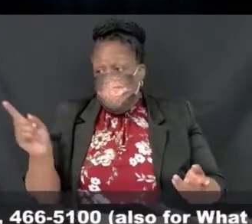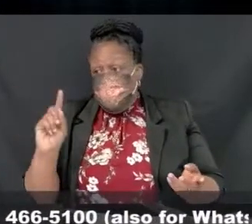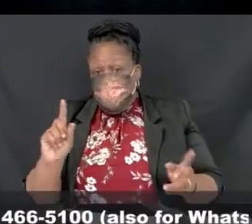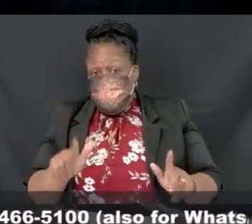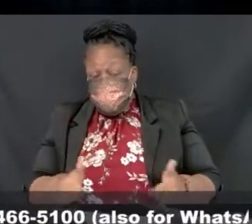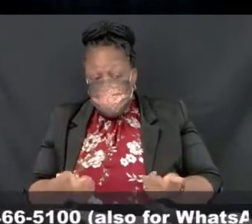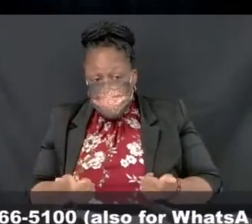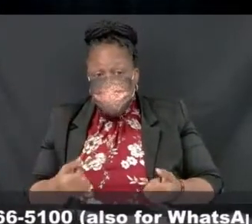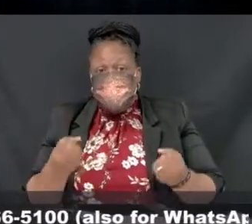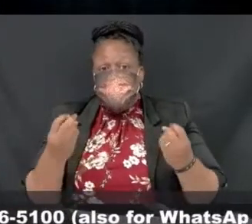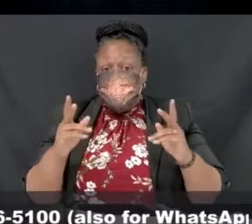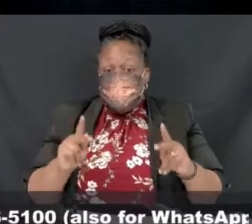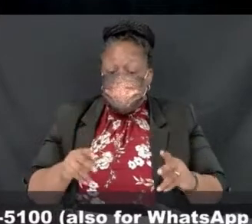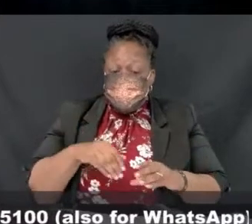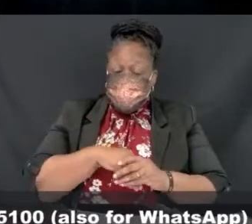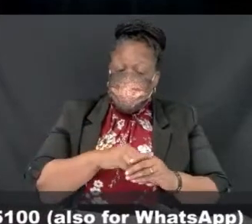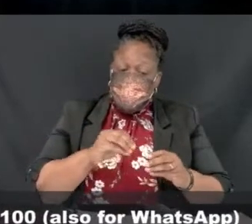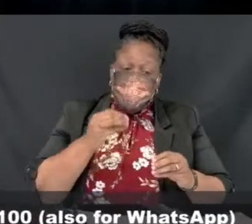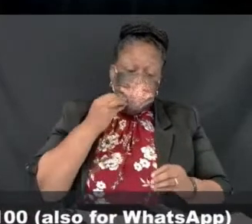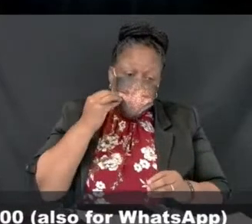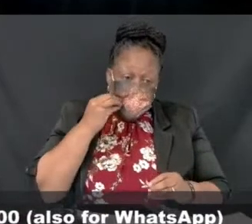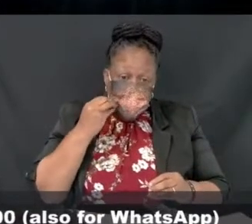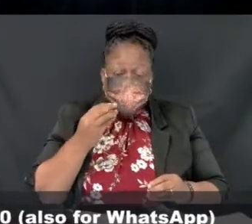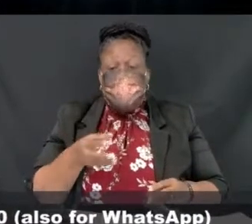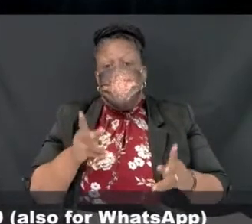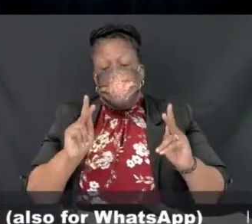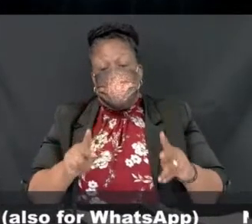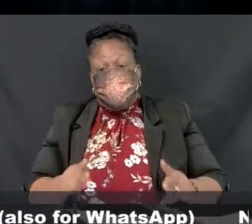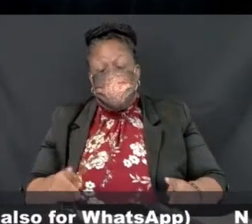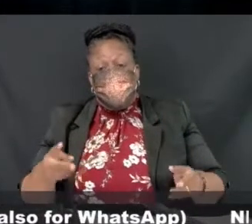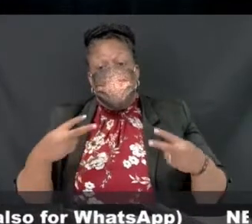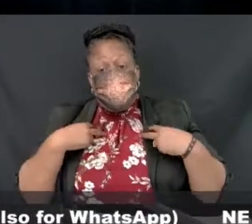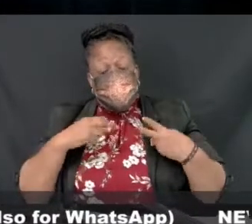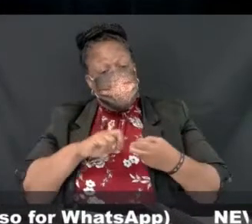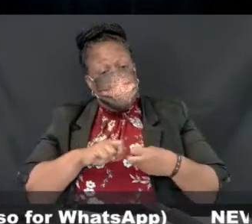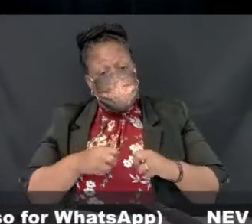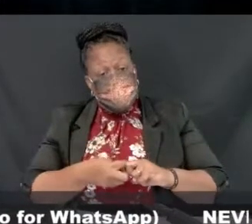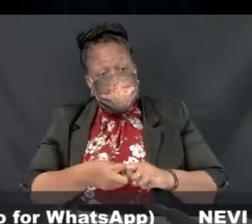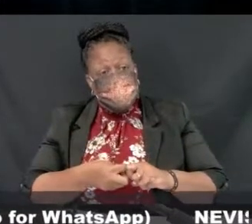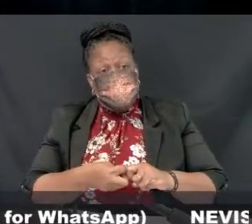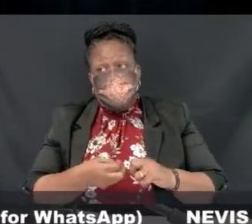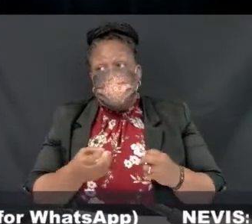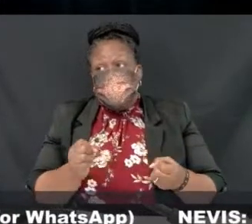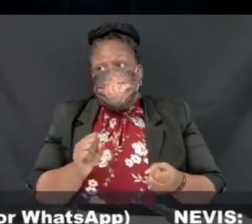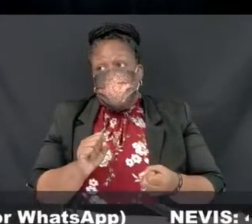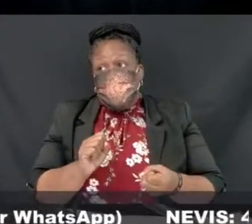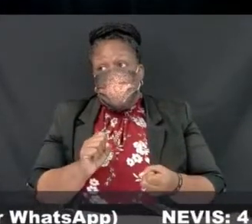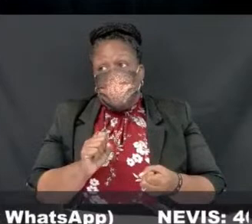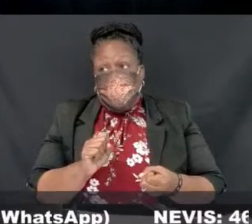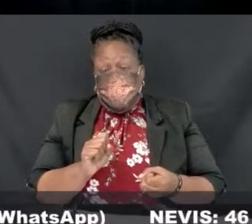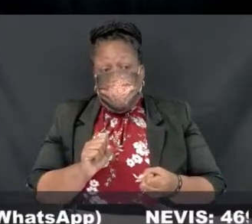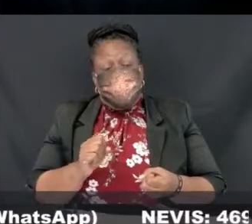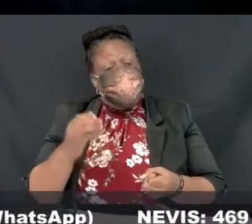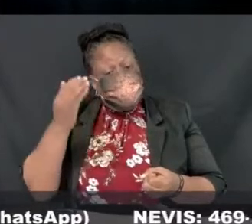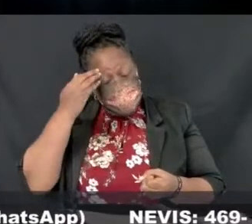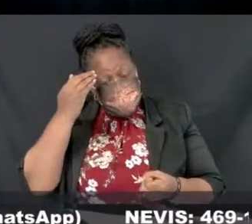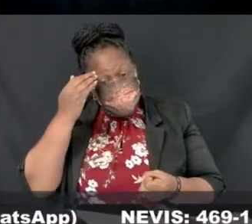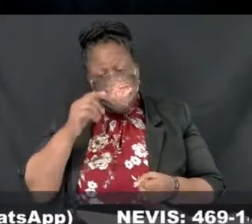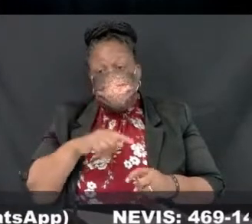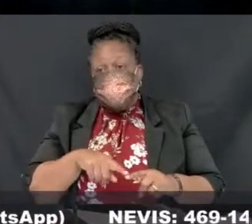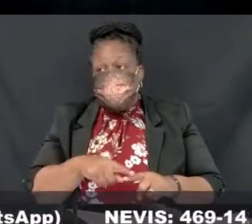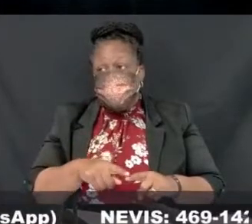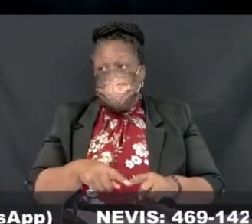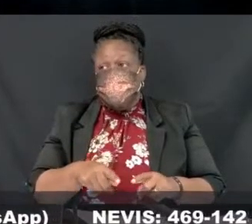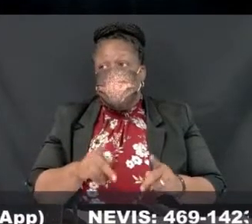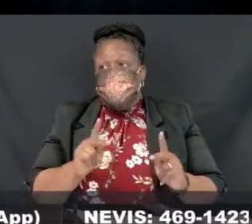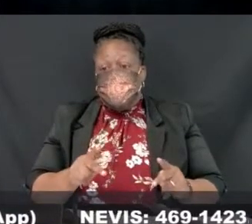identify for us areas for the vulnerable according to various demographic groups. And it will help us with our